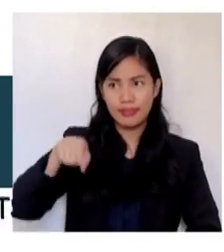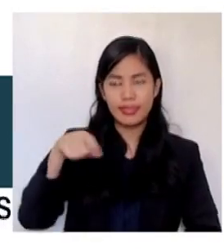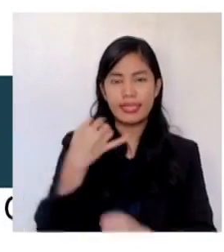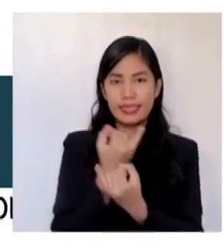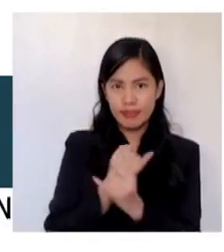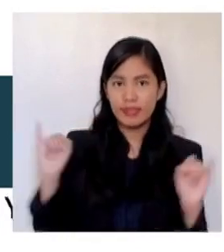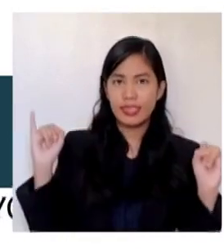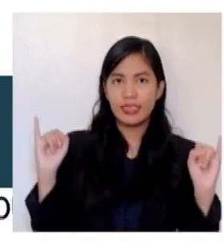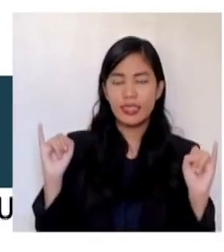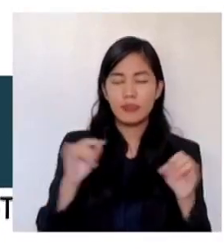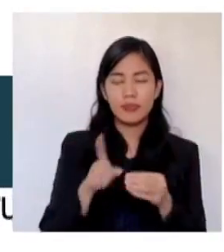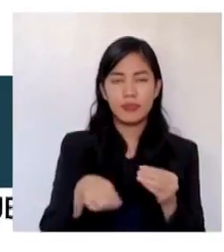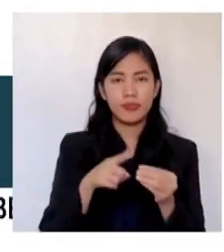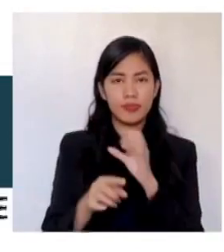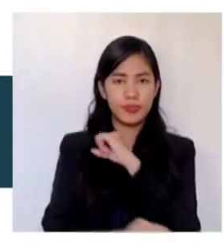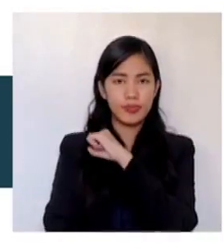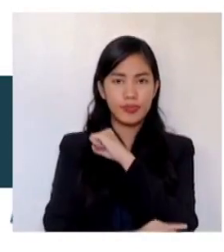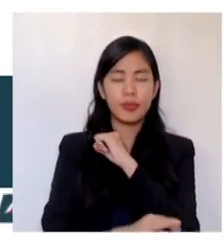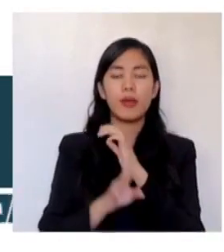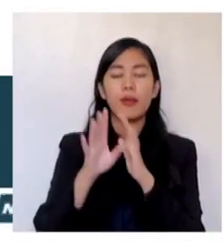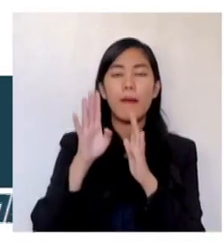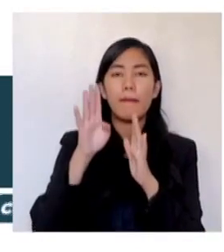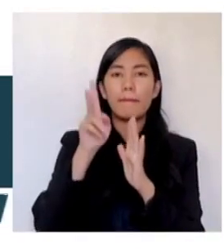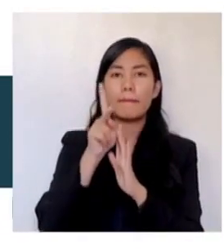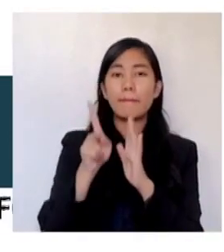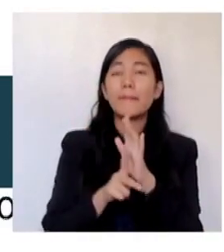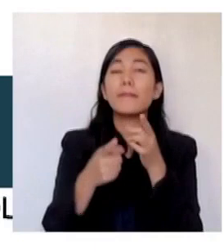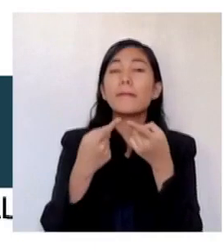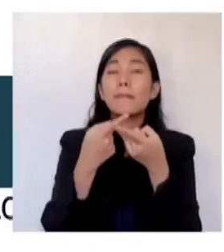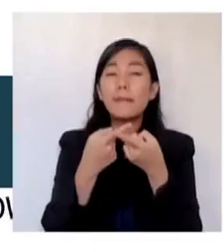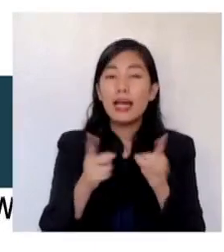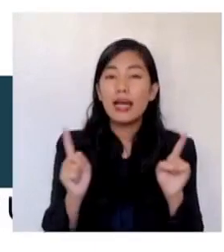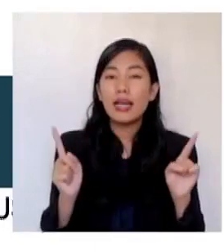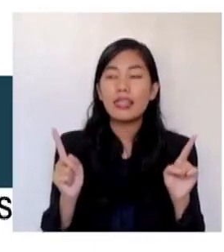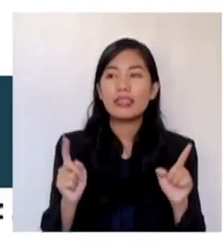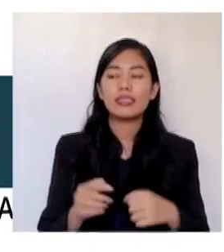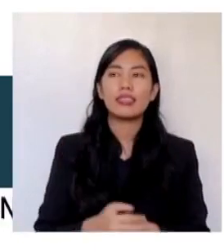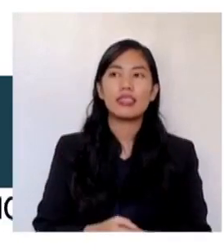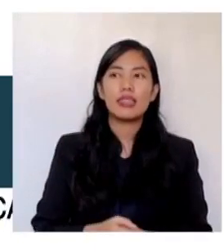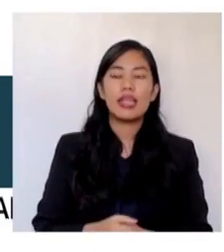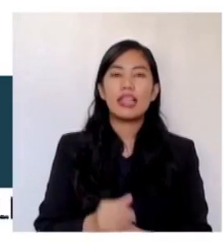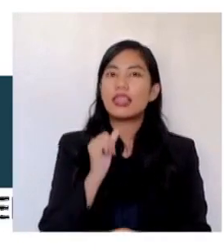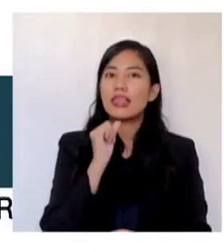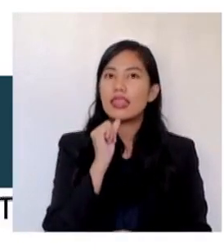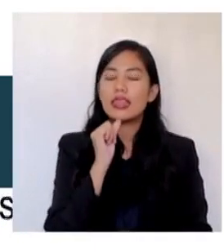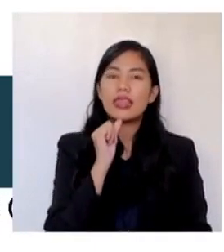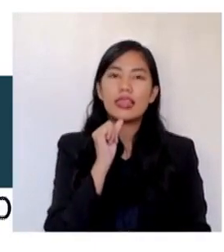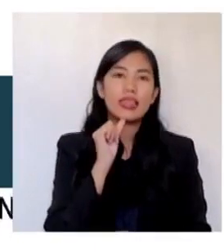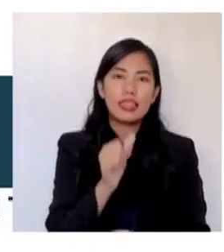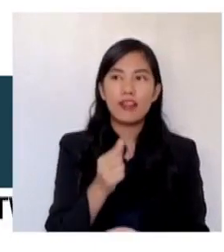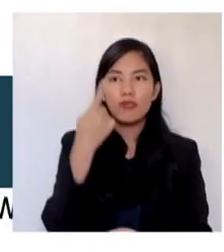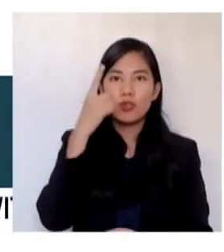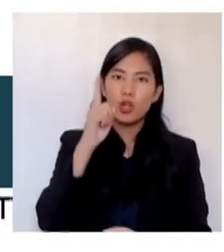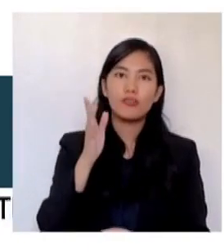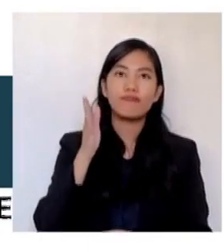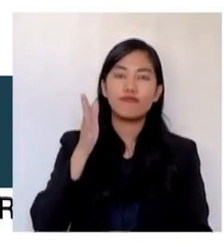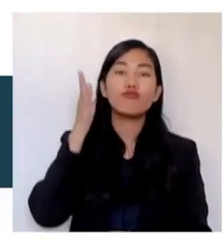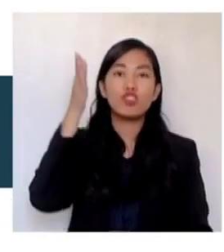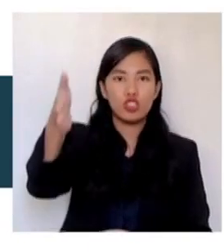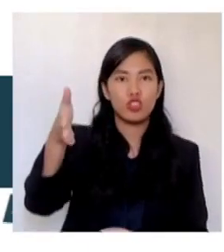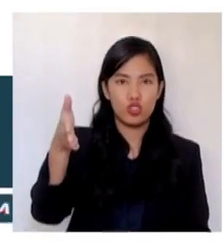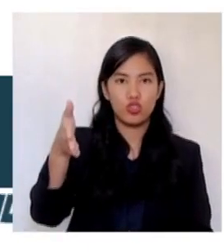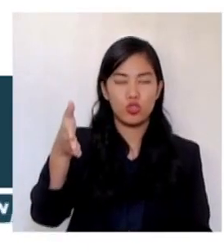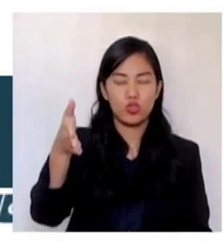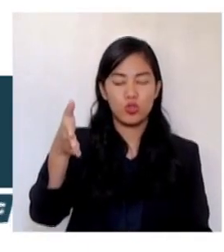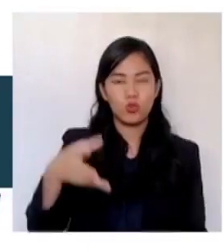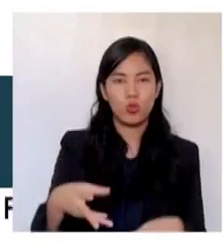as our foreign policy is concerned. It seems that it's not forward-looking, no? And so, therefore, might